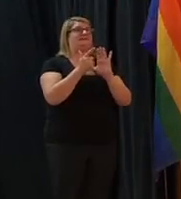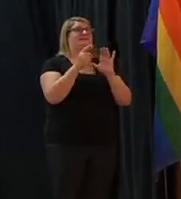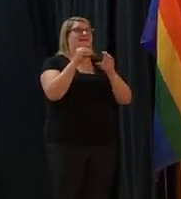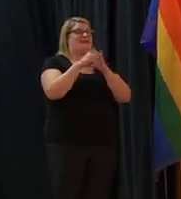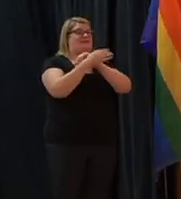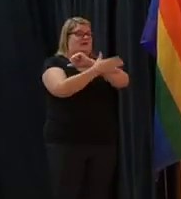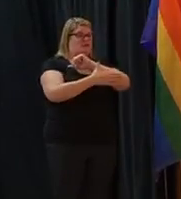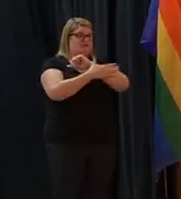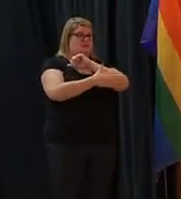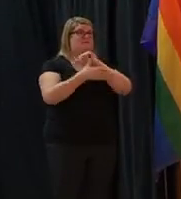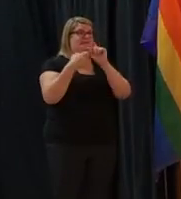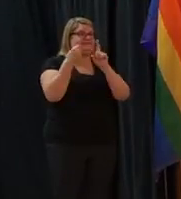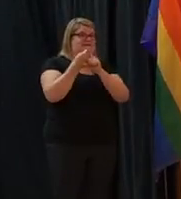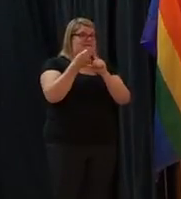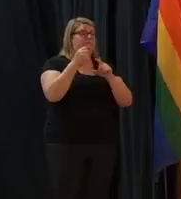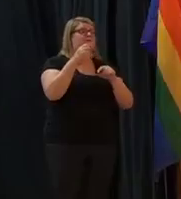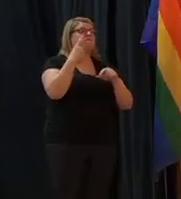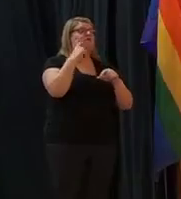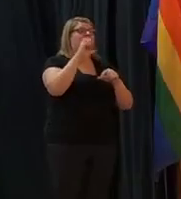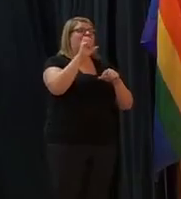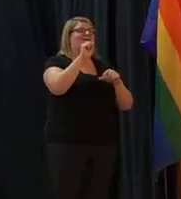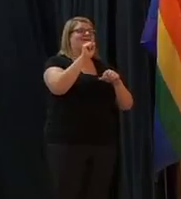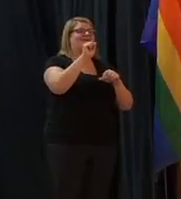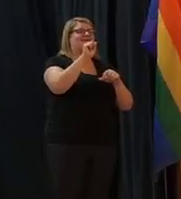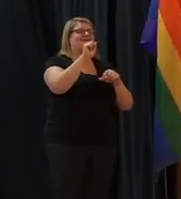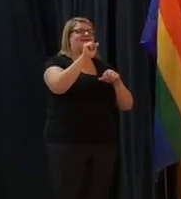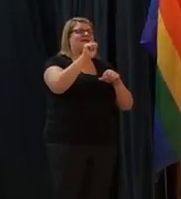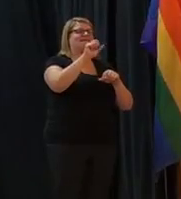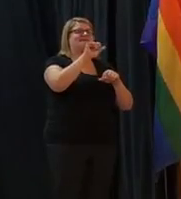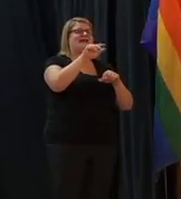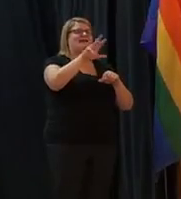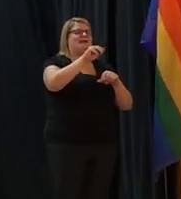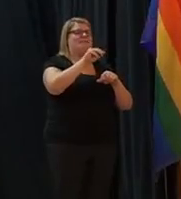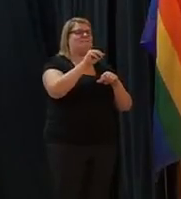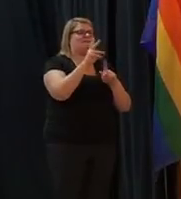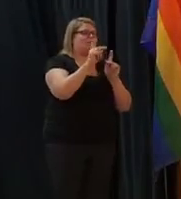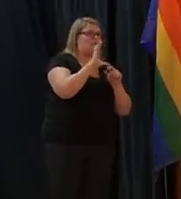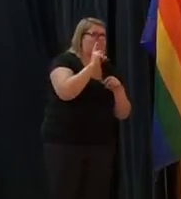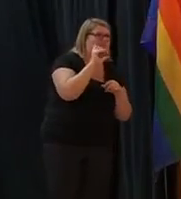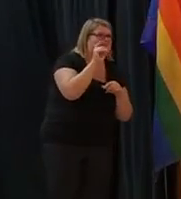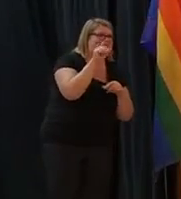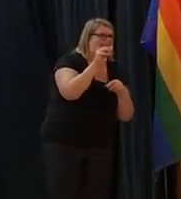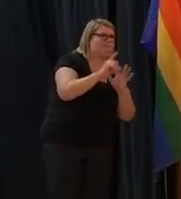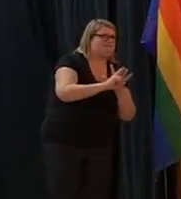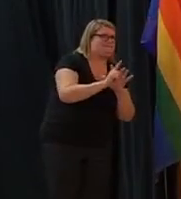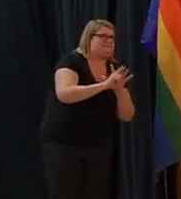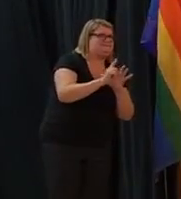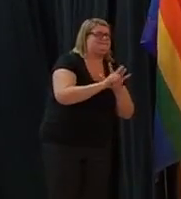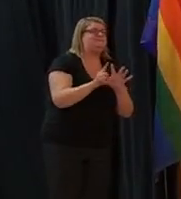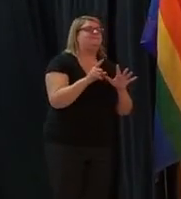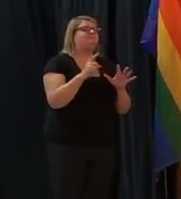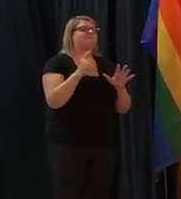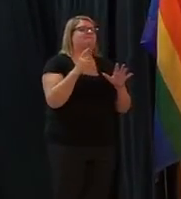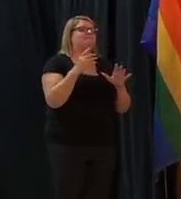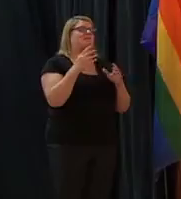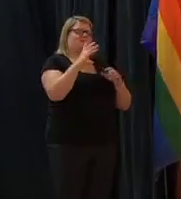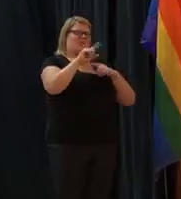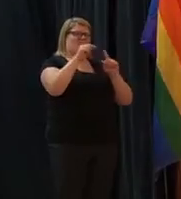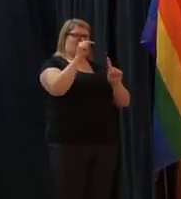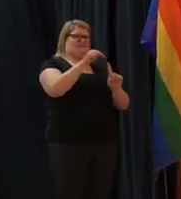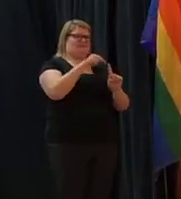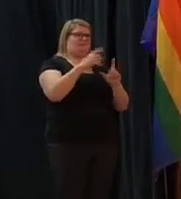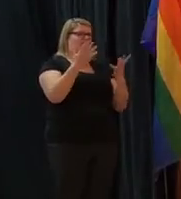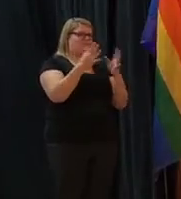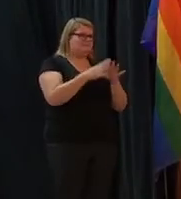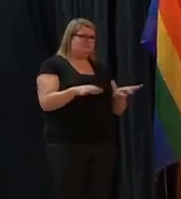As much as asylum seekers, it's important. And even when we speak about asylum, what's extremely important is